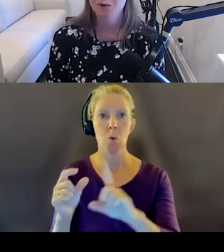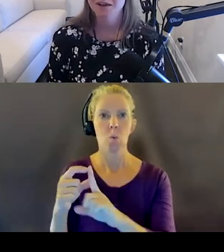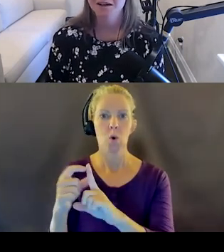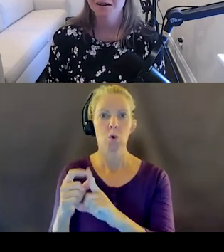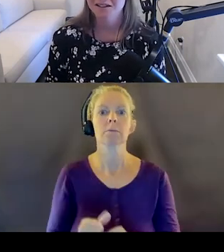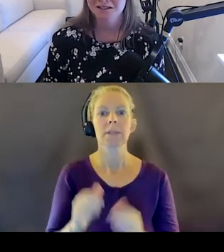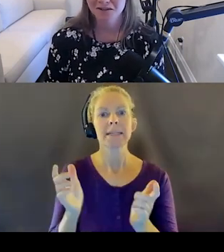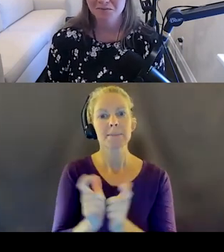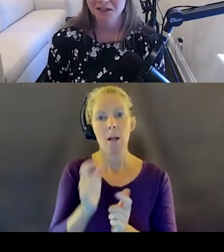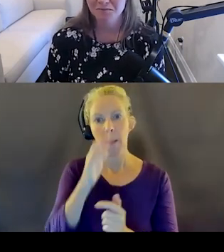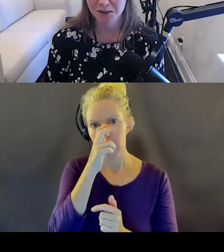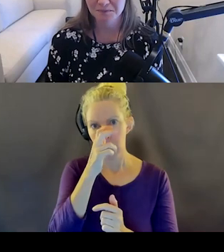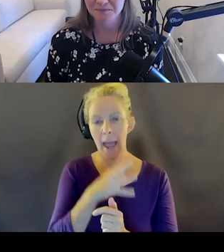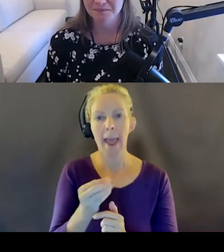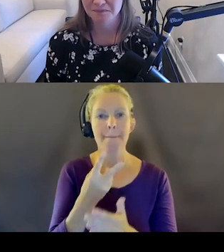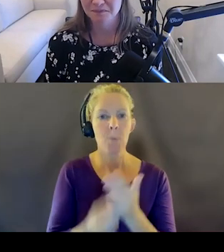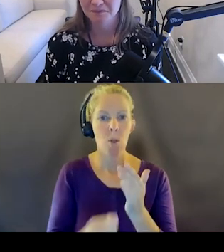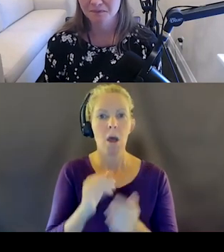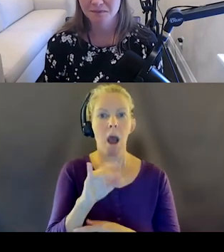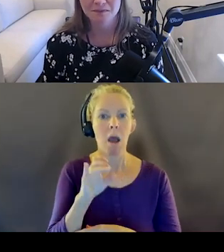And both the icon and the text are in the medium blue.